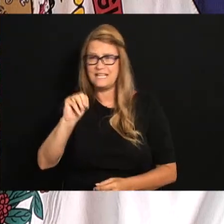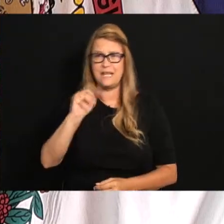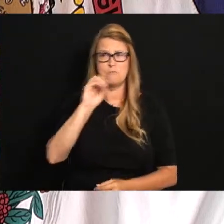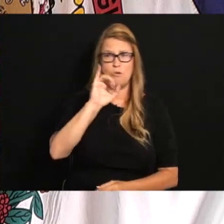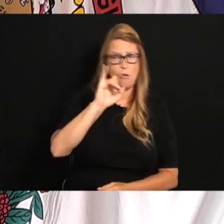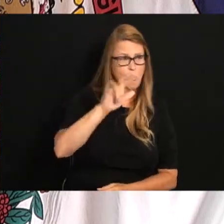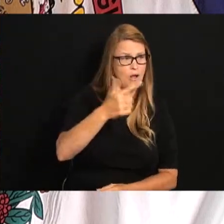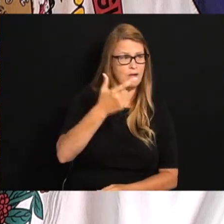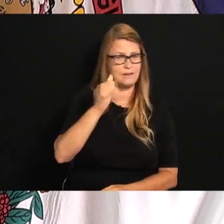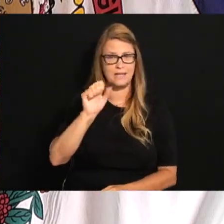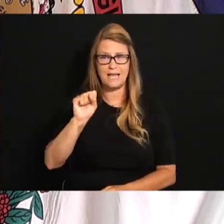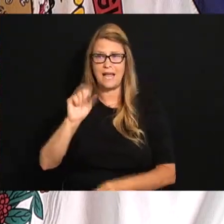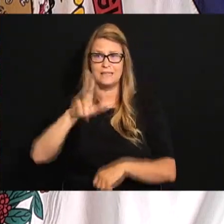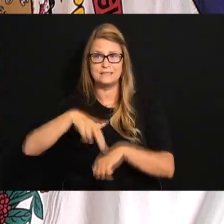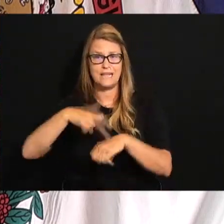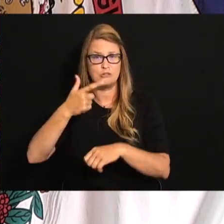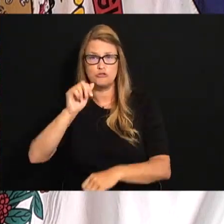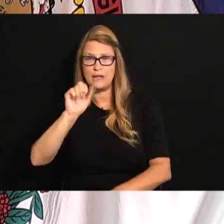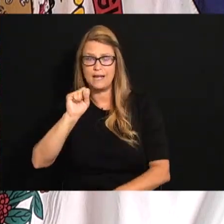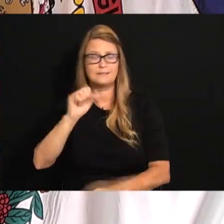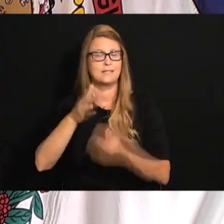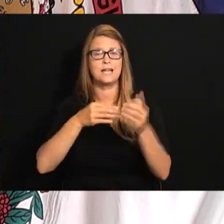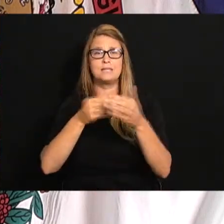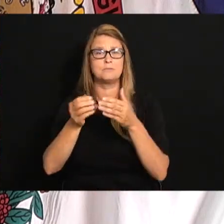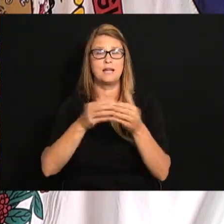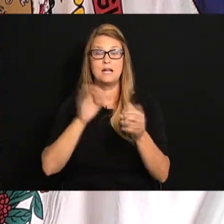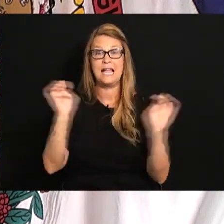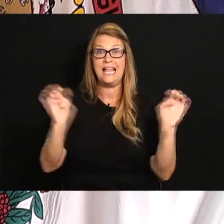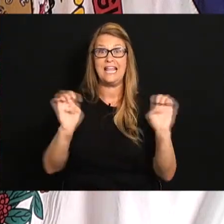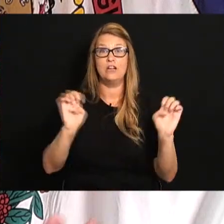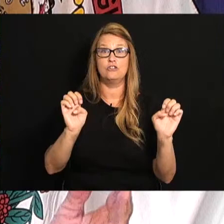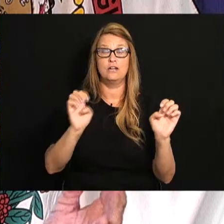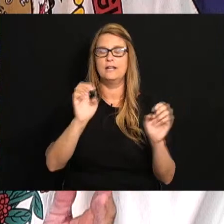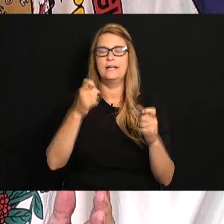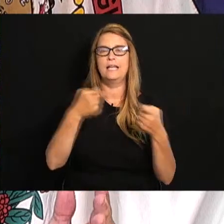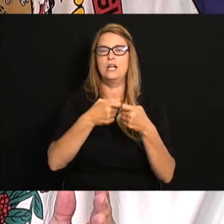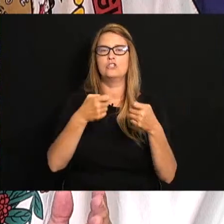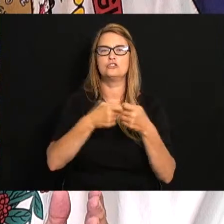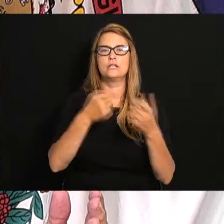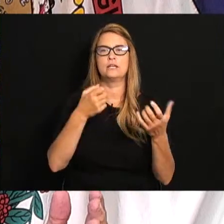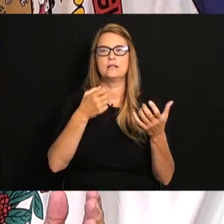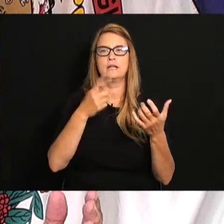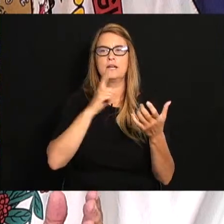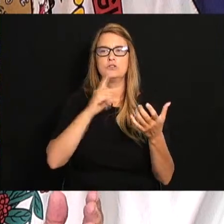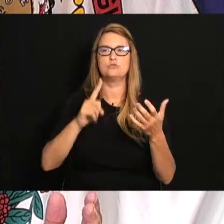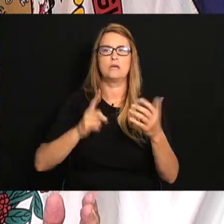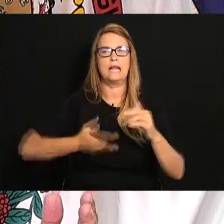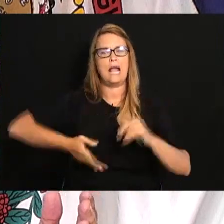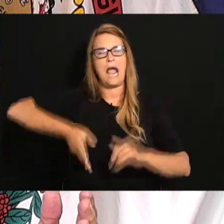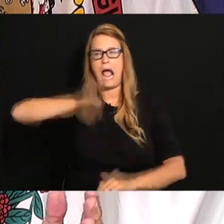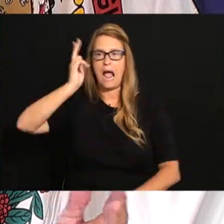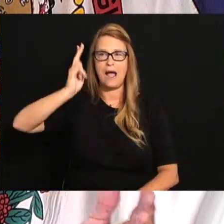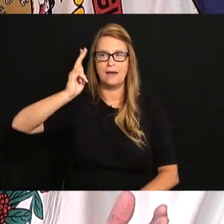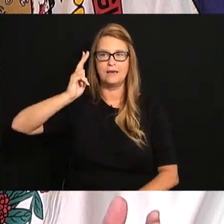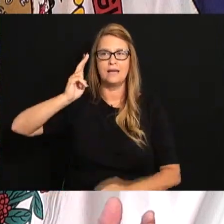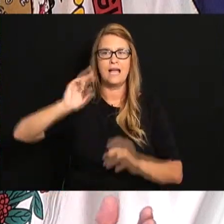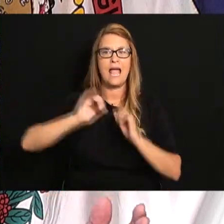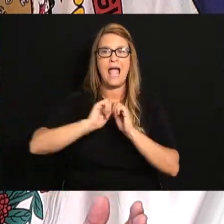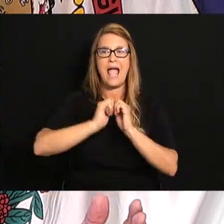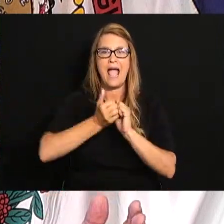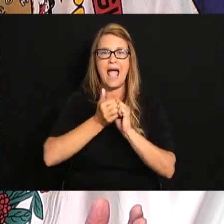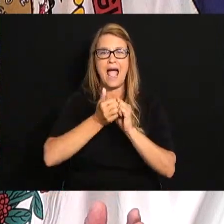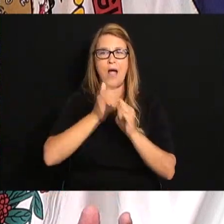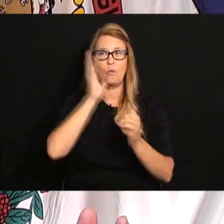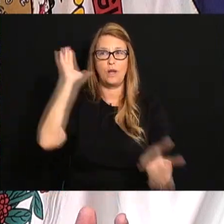gas, natural gas, whatever it may be, energy prices all across the spectrum are sky high. How are we going to get that